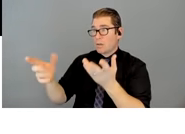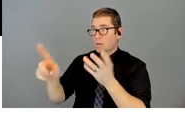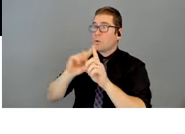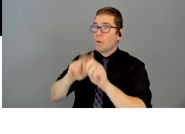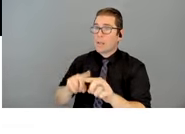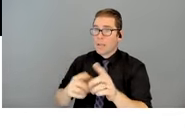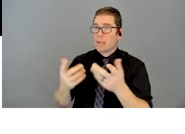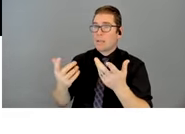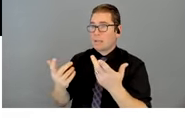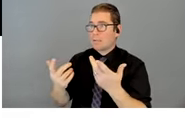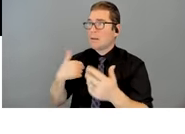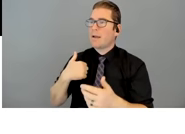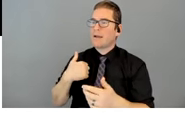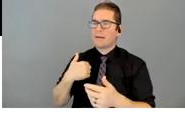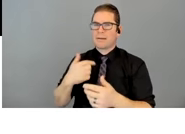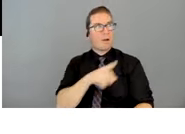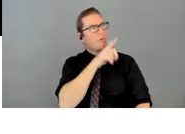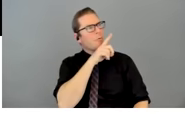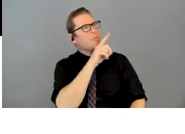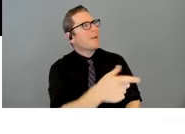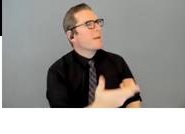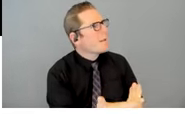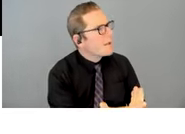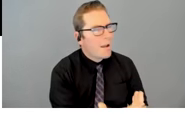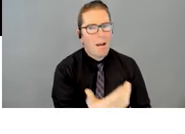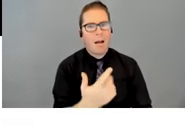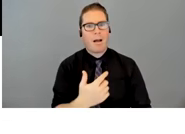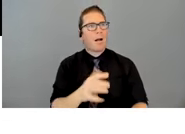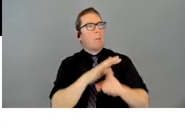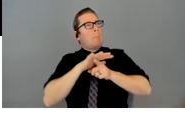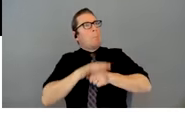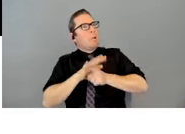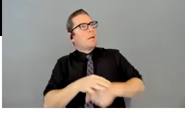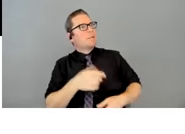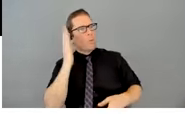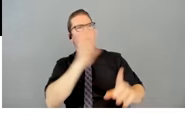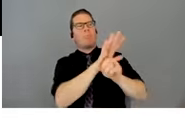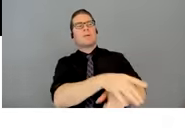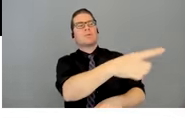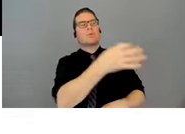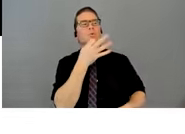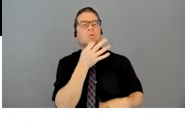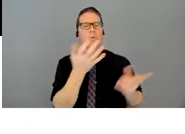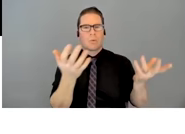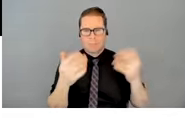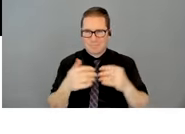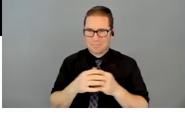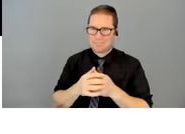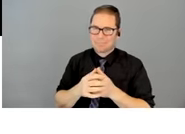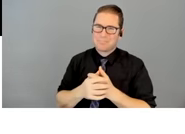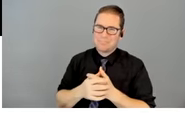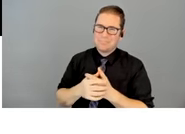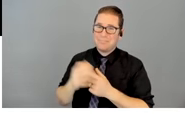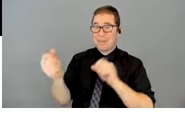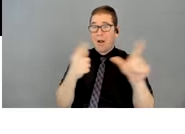on the spot afterwards, then. Or you can dance. Well, I think they just may have a question.